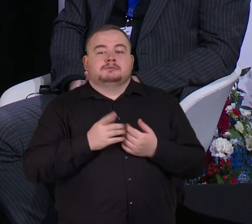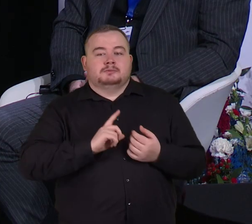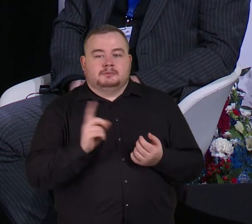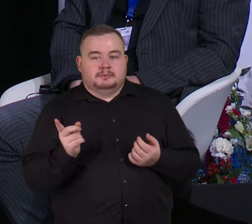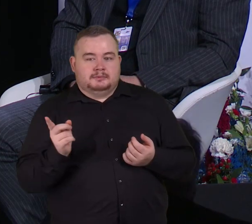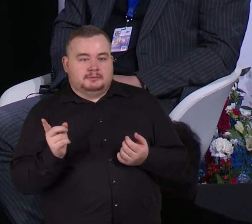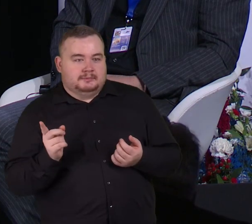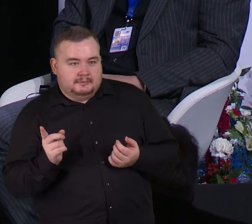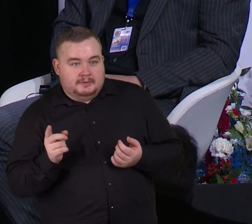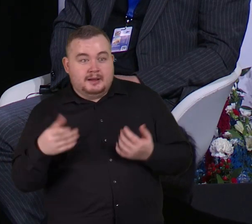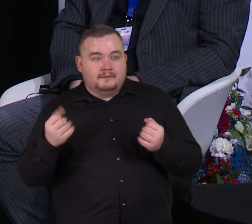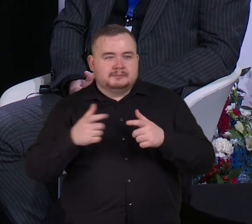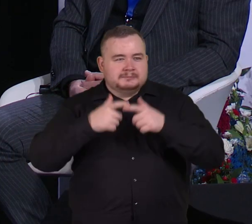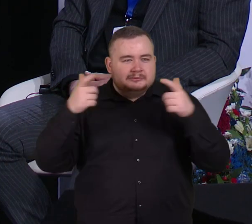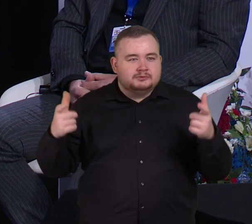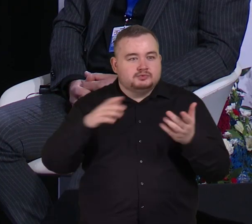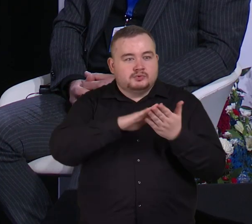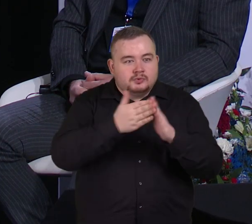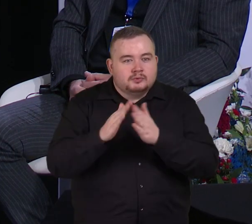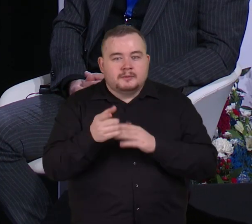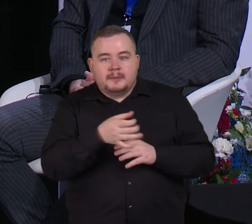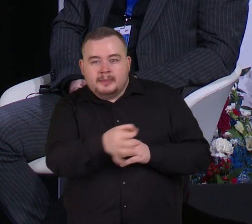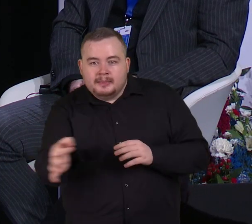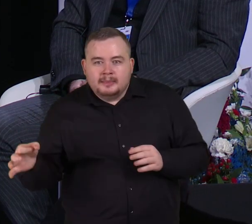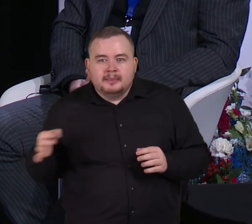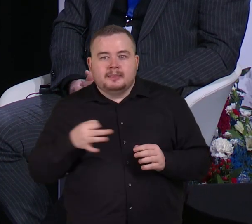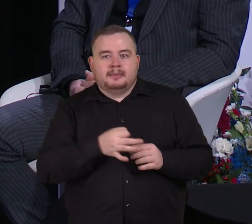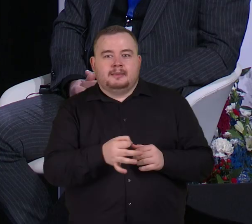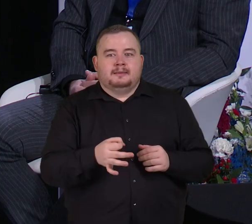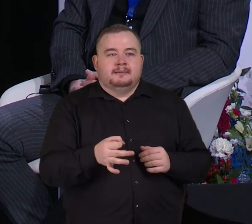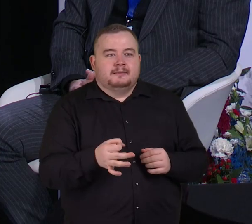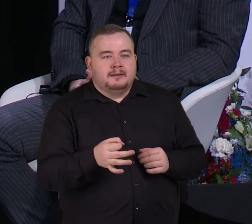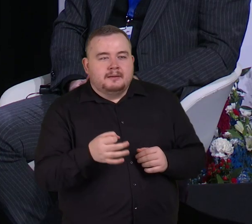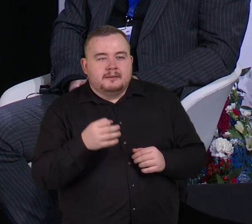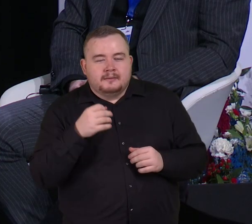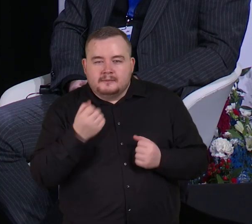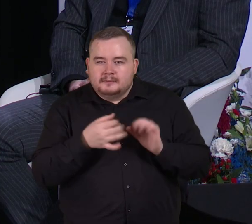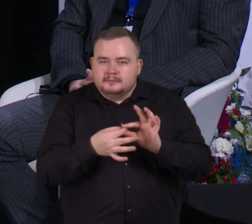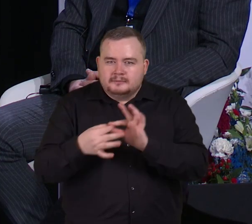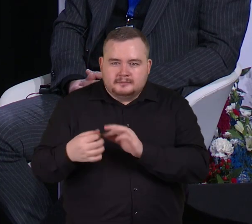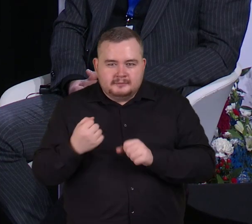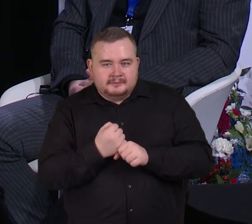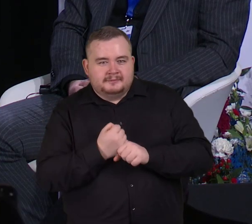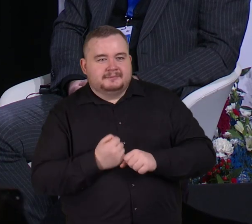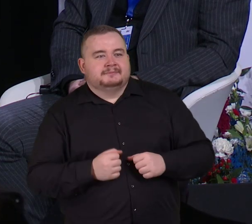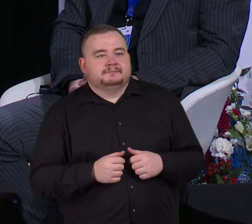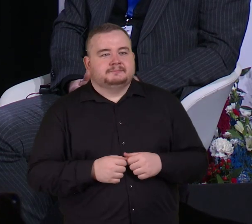Mm-hmm. And for those who have been attending the plenary session in the morning, where one of the speakers referred to